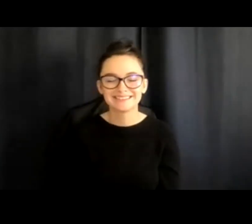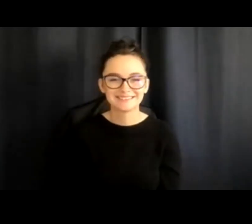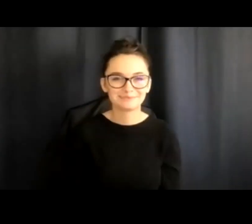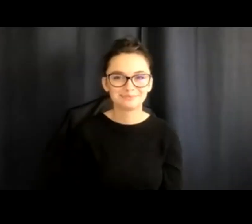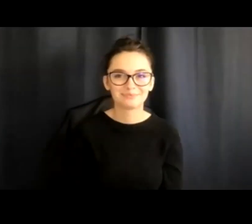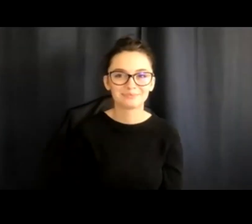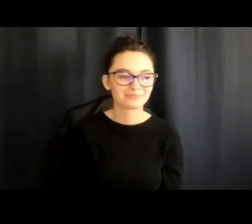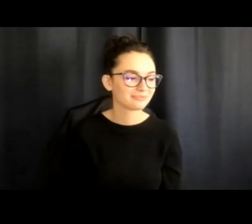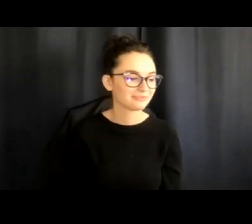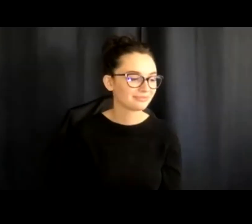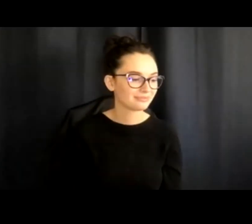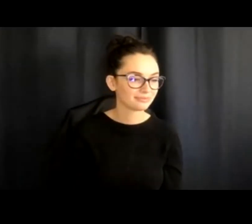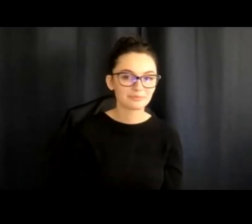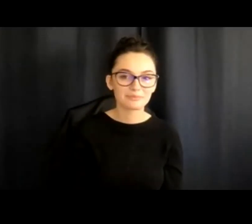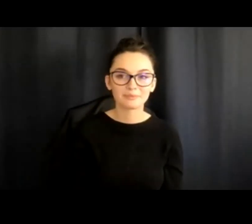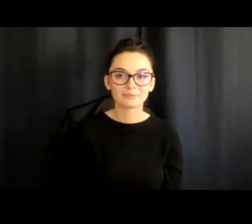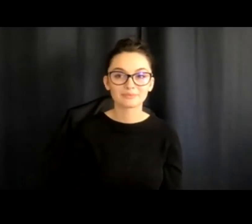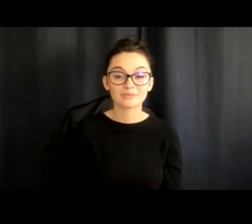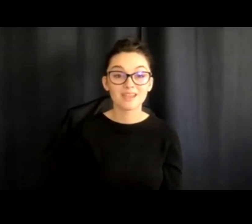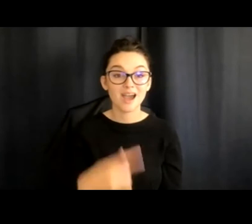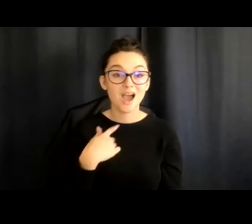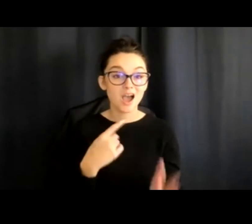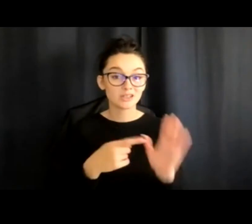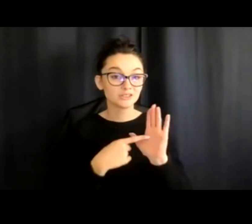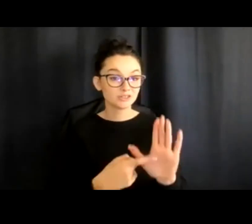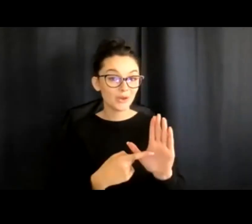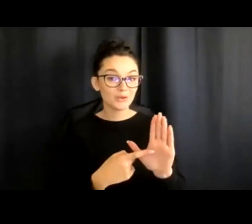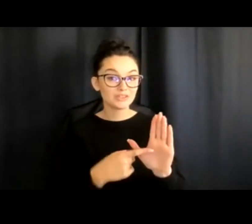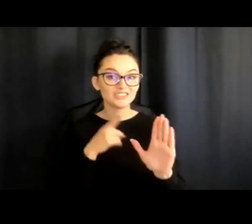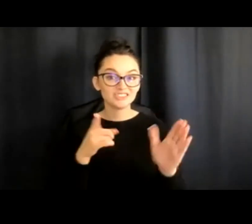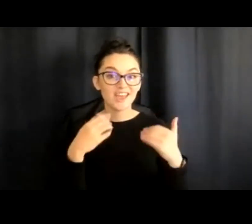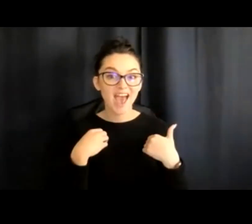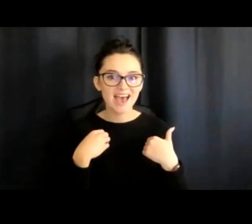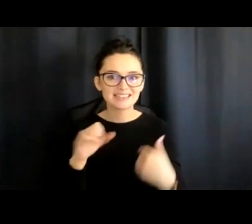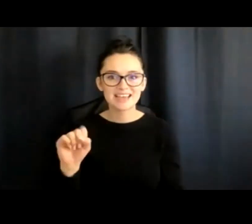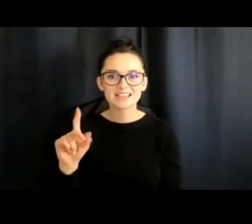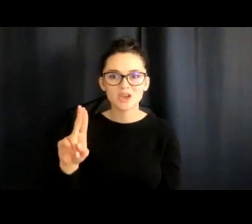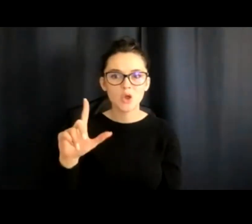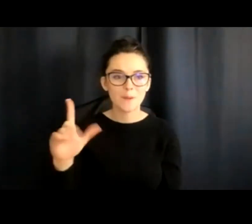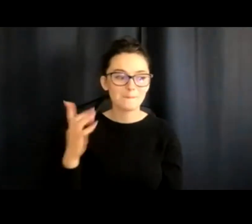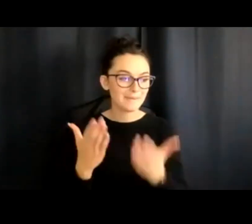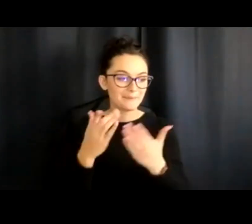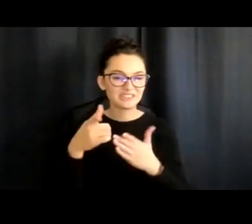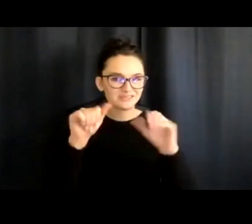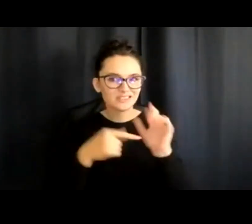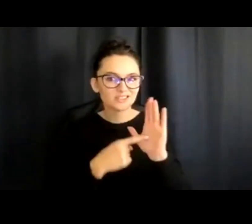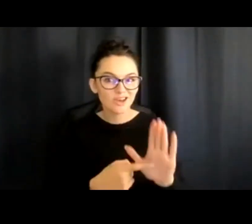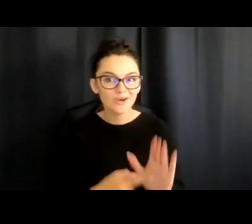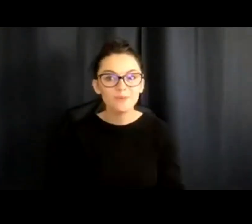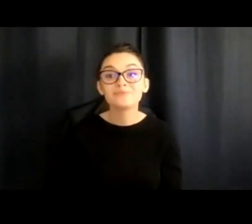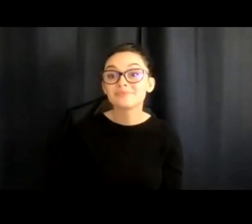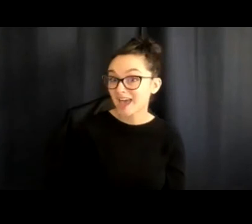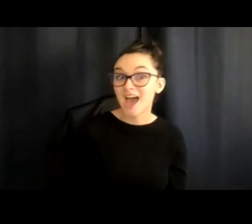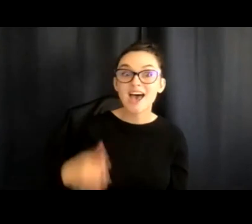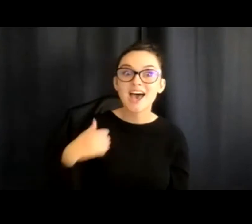Another thing I could show you while we're in here, she has a skull of a gray whale down there. Maybe she can say something about that too. So sorry